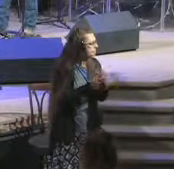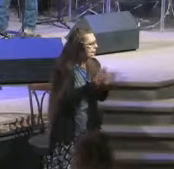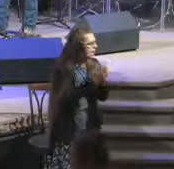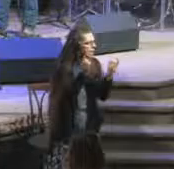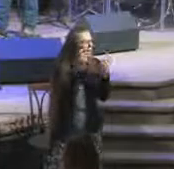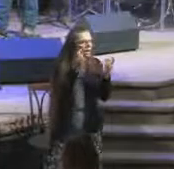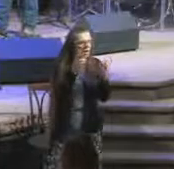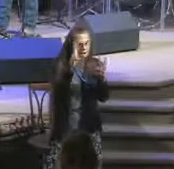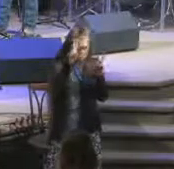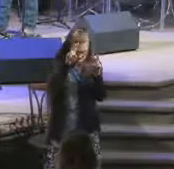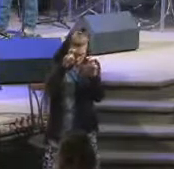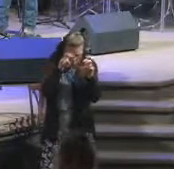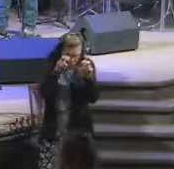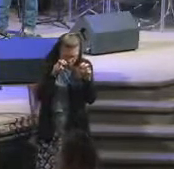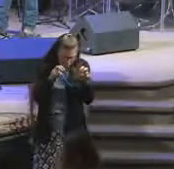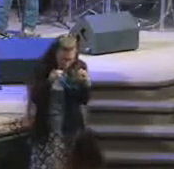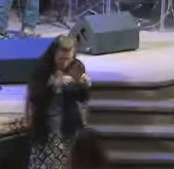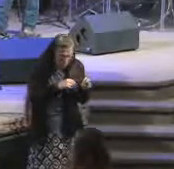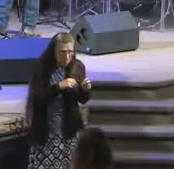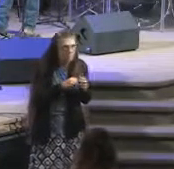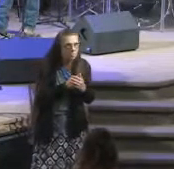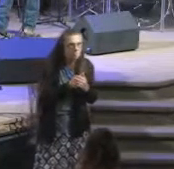Hallelujah. With every head bowed.